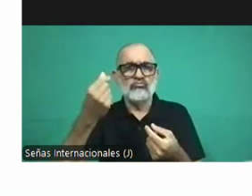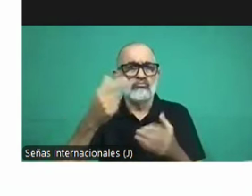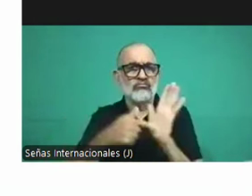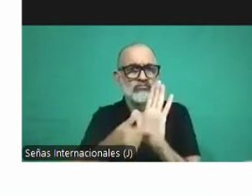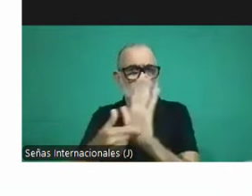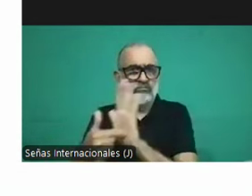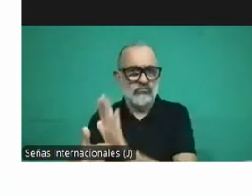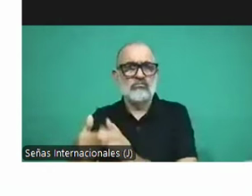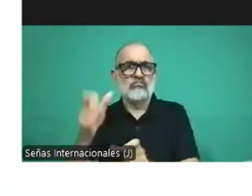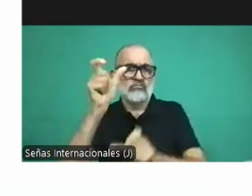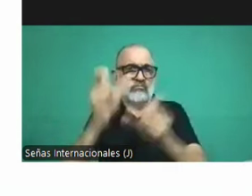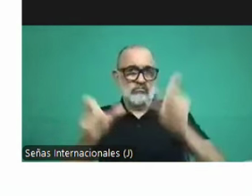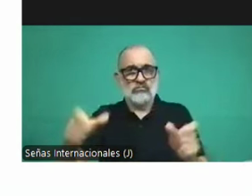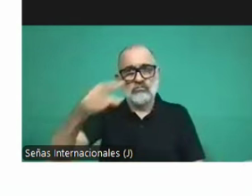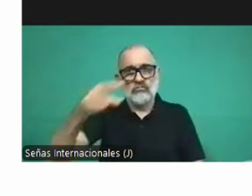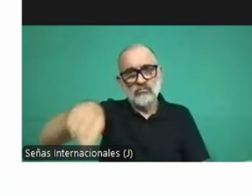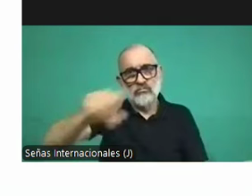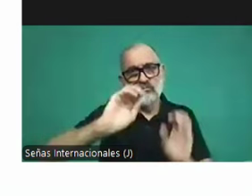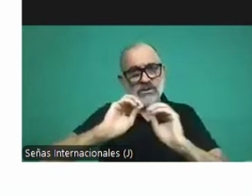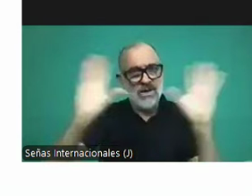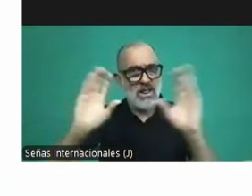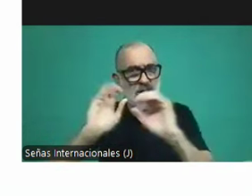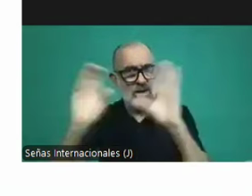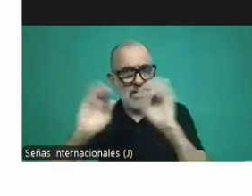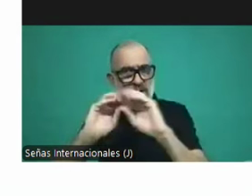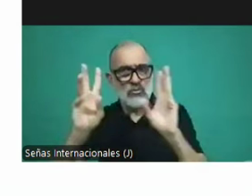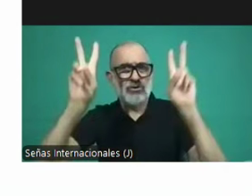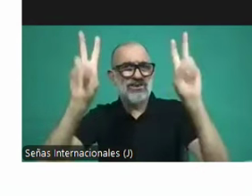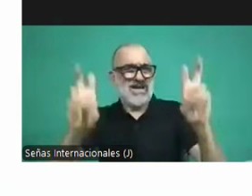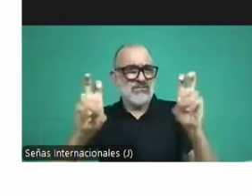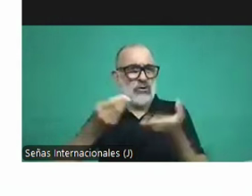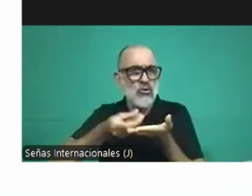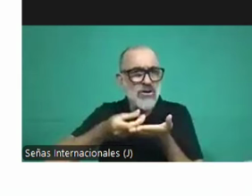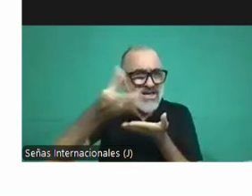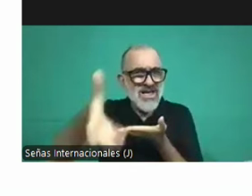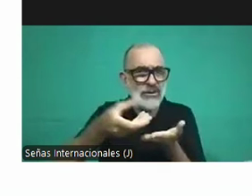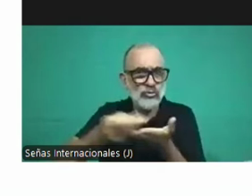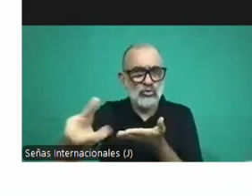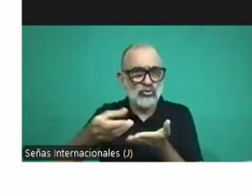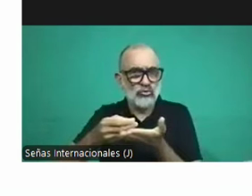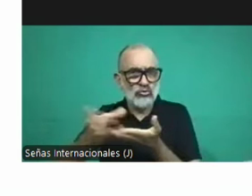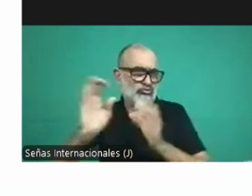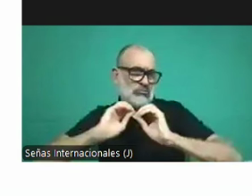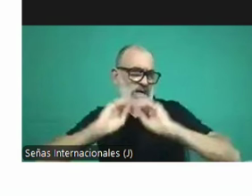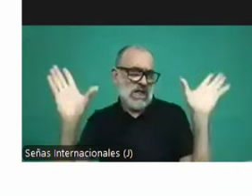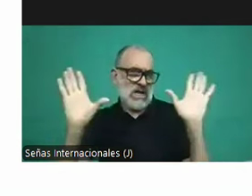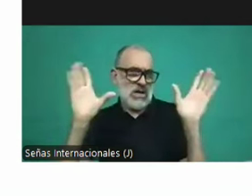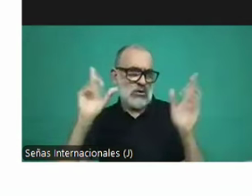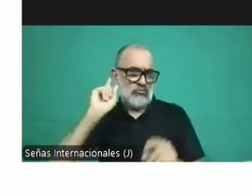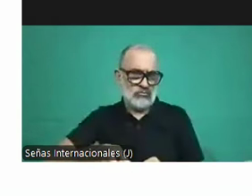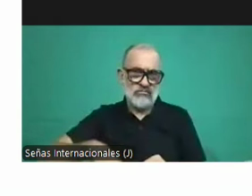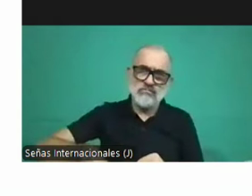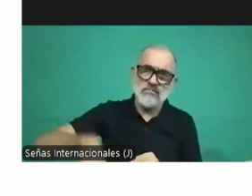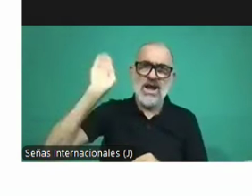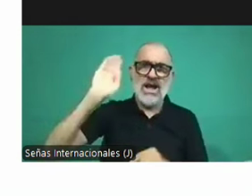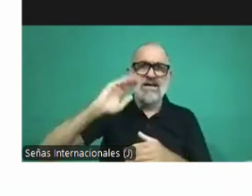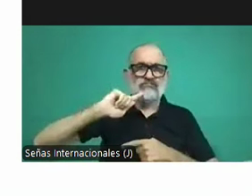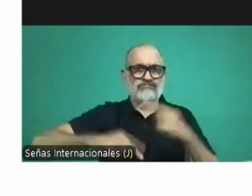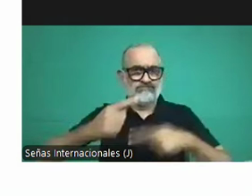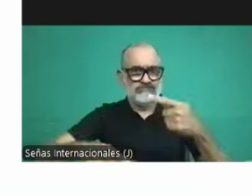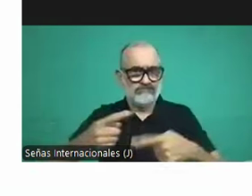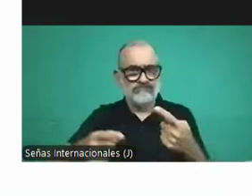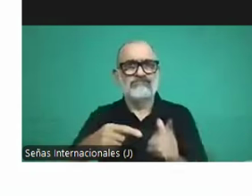users, which clearly, in reference to the expenditure, the role is quite incisive. The